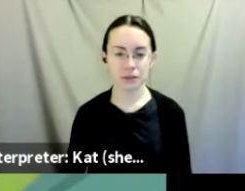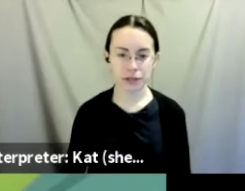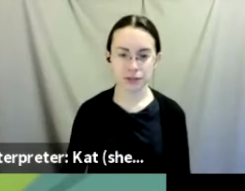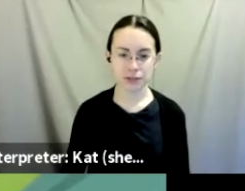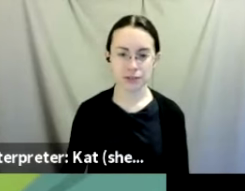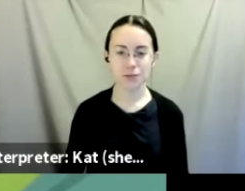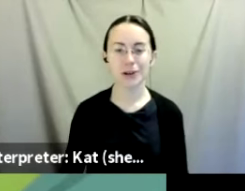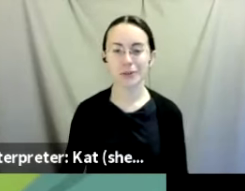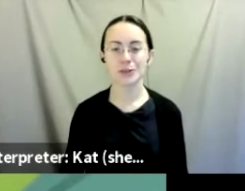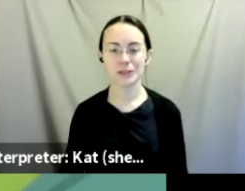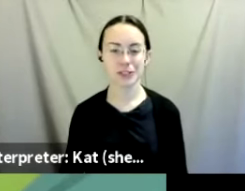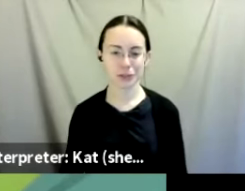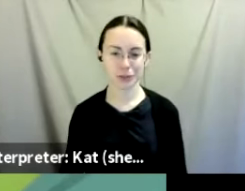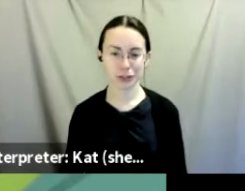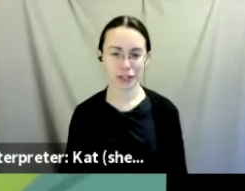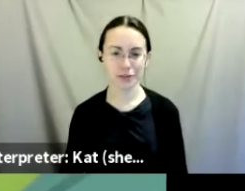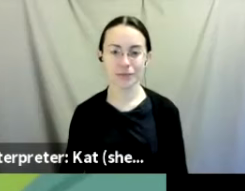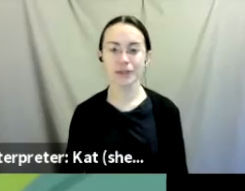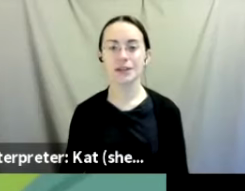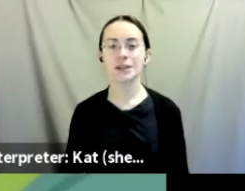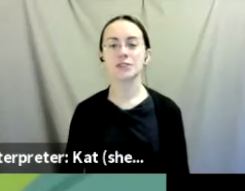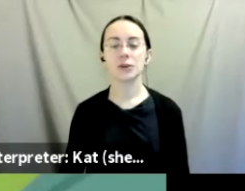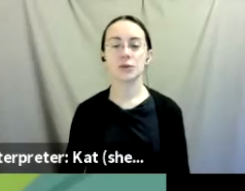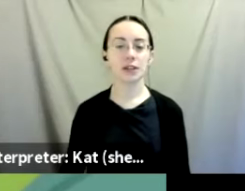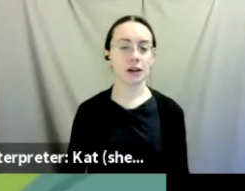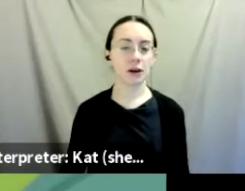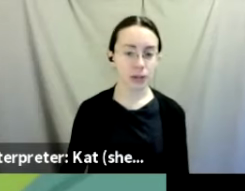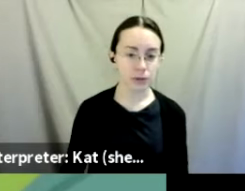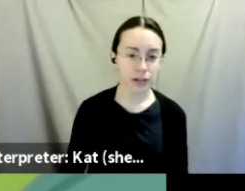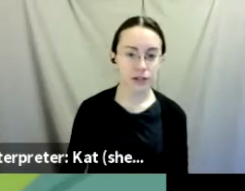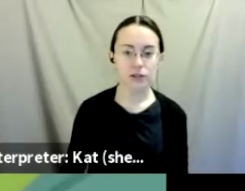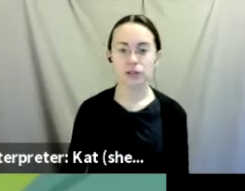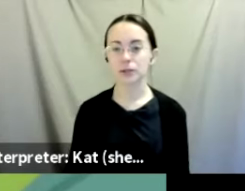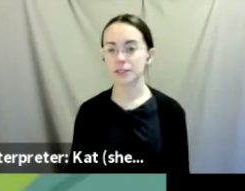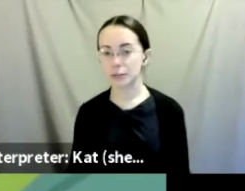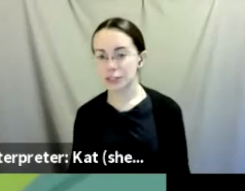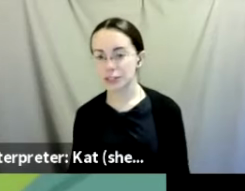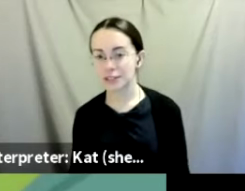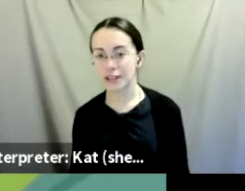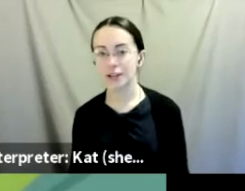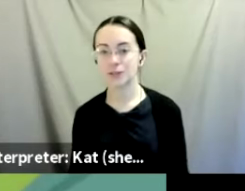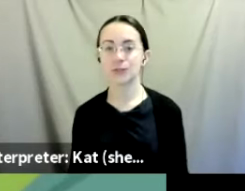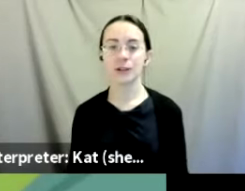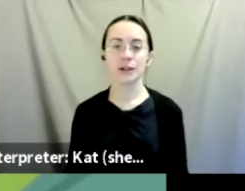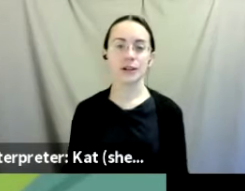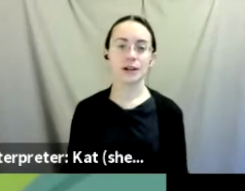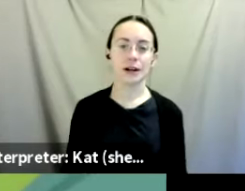everyone in the medical system are members of the deaf community. So the healthcare provider, the receptionist is